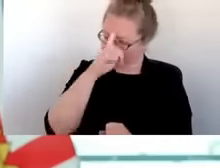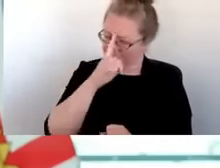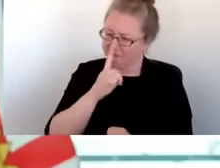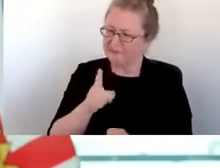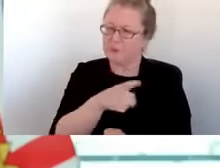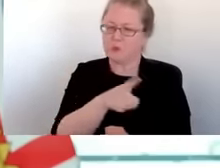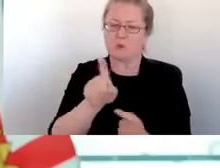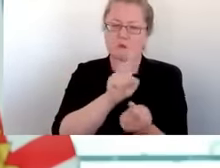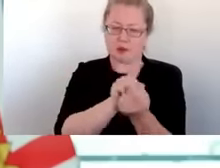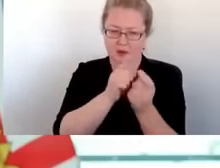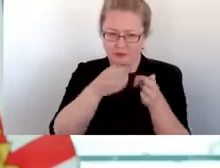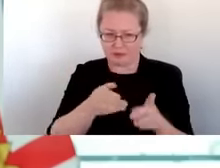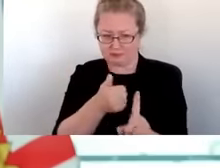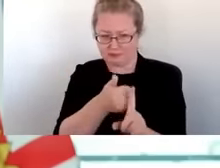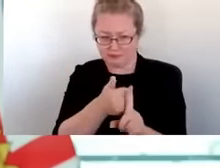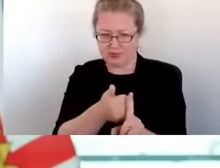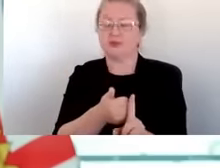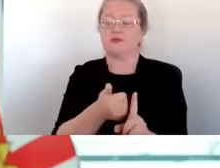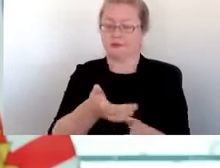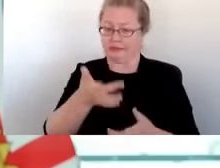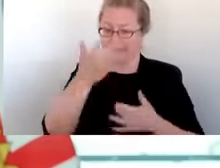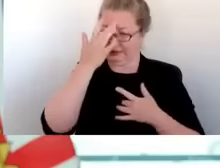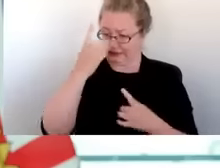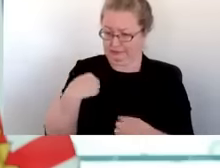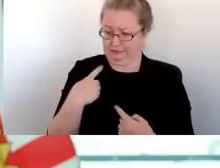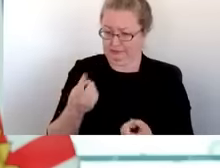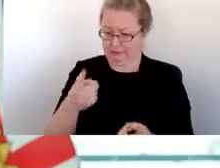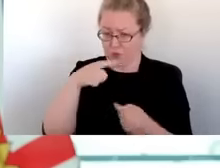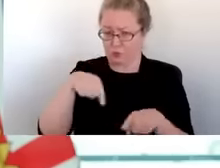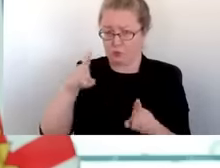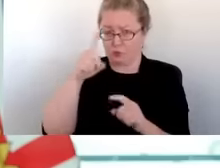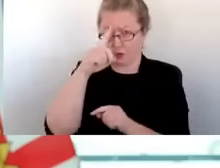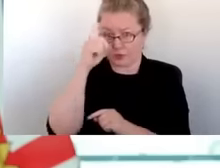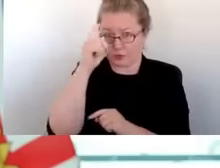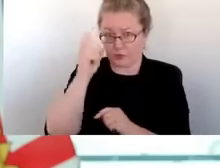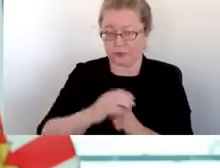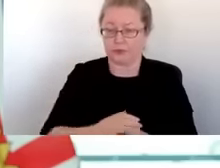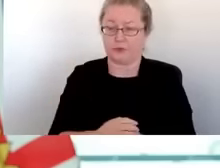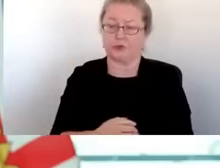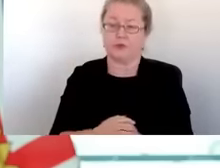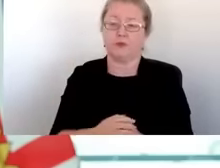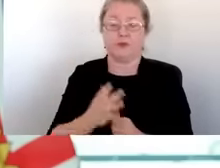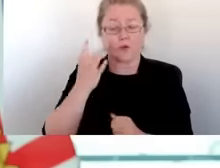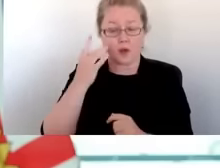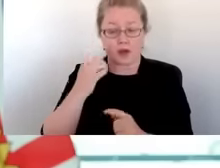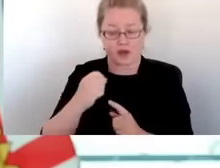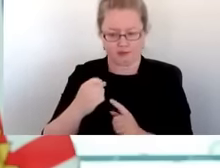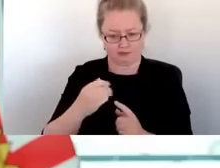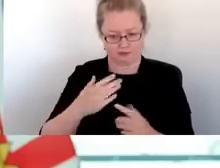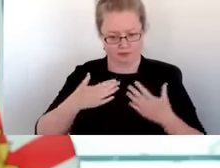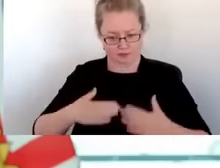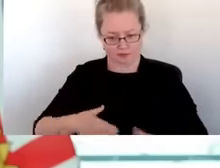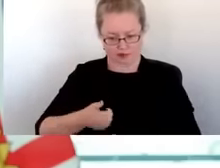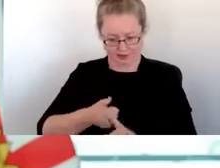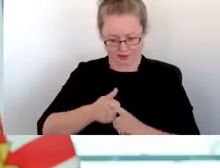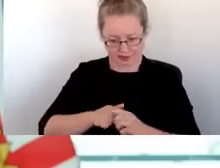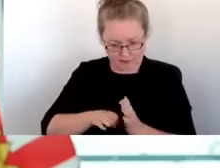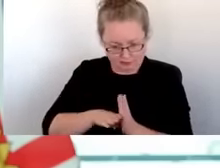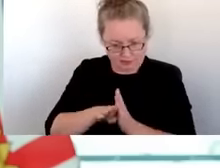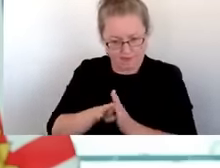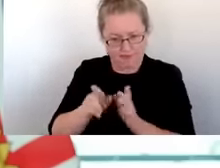summer. But those infections have been mostly mild because we've primed our immune system. It stimulates those antibodies, it